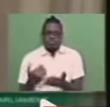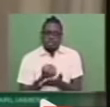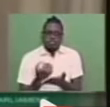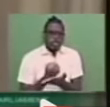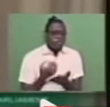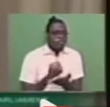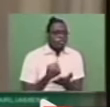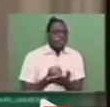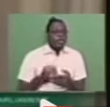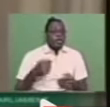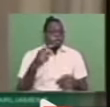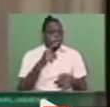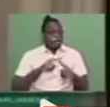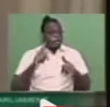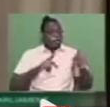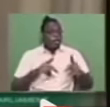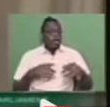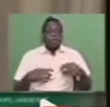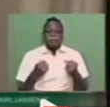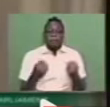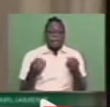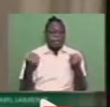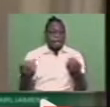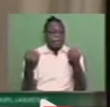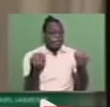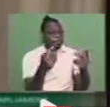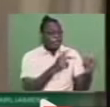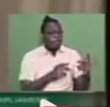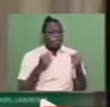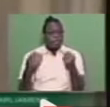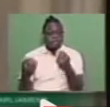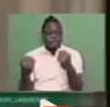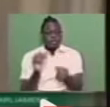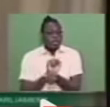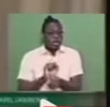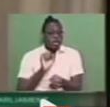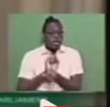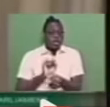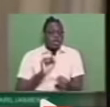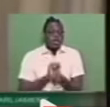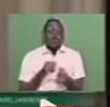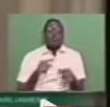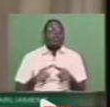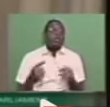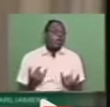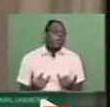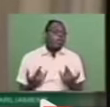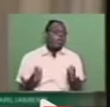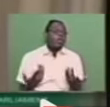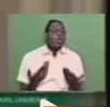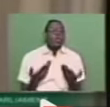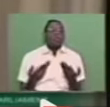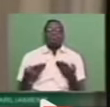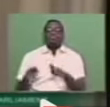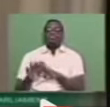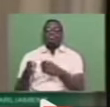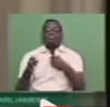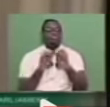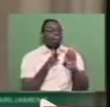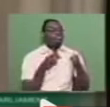have shut down their operations. We must not for 1 minute let government continue with the